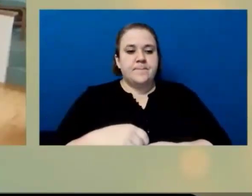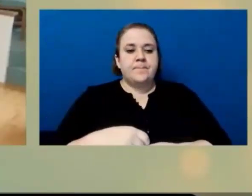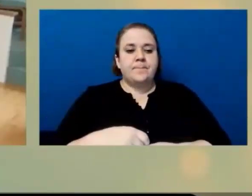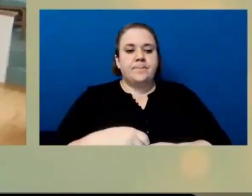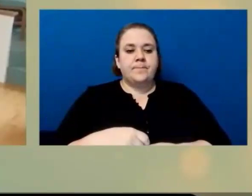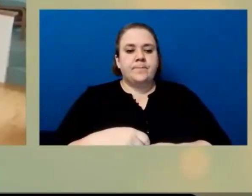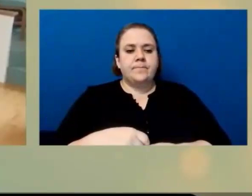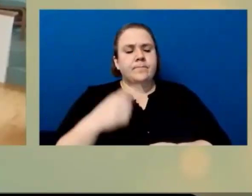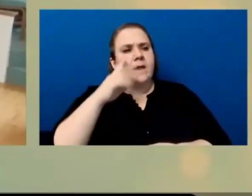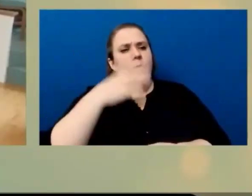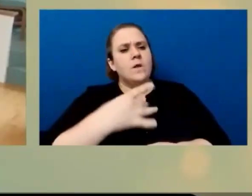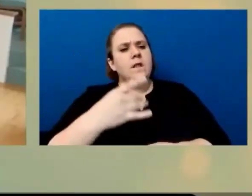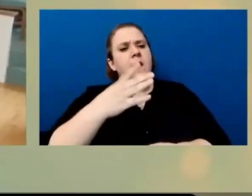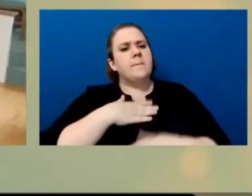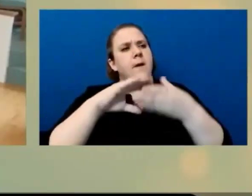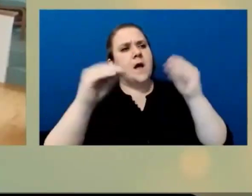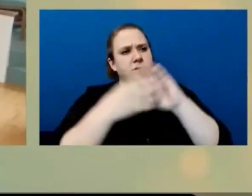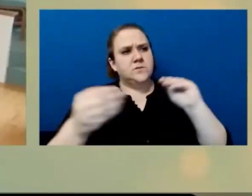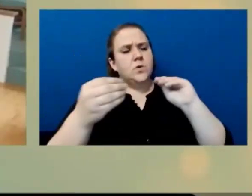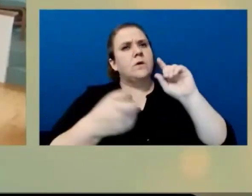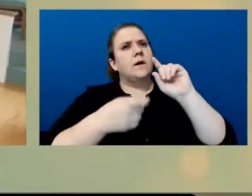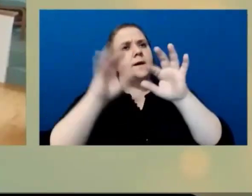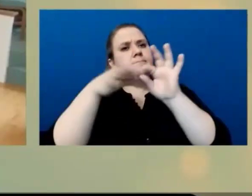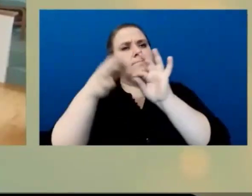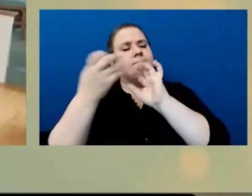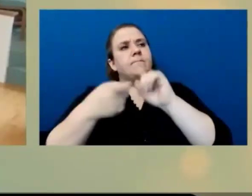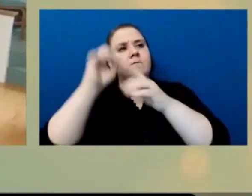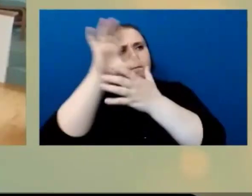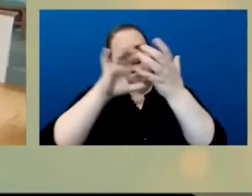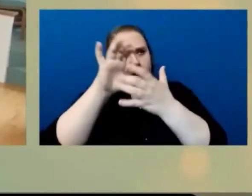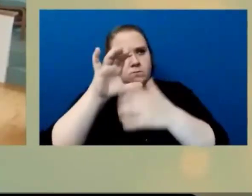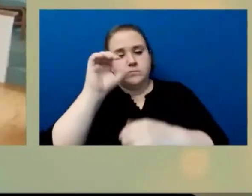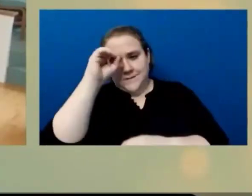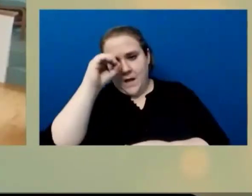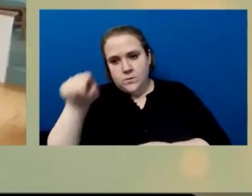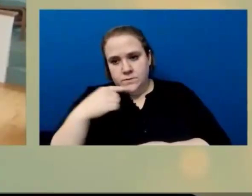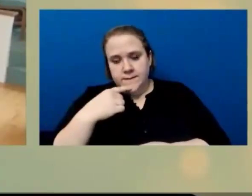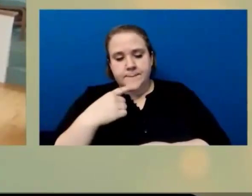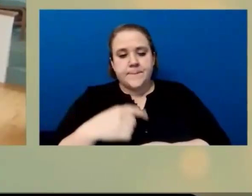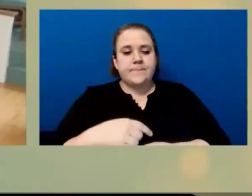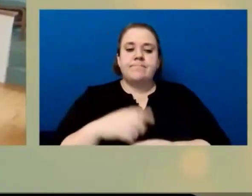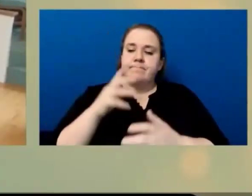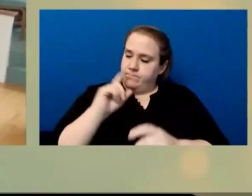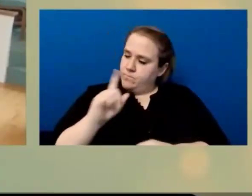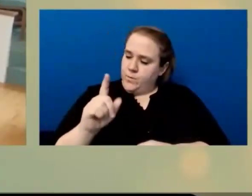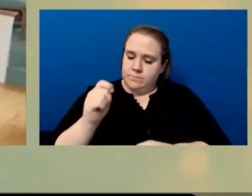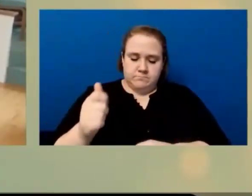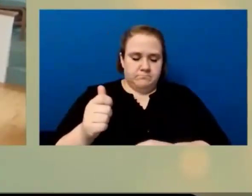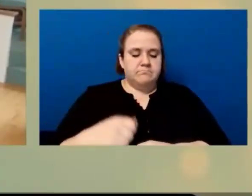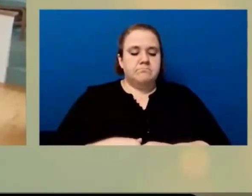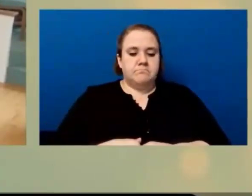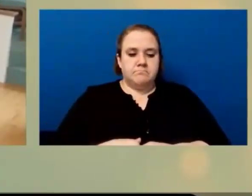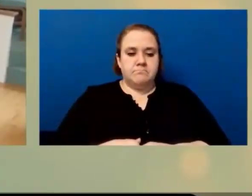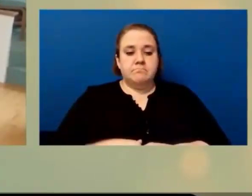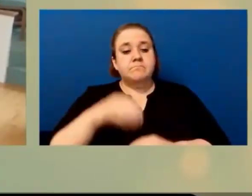I should like my story to be woven out of clouds, said the owl. As you wish, said the weaver.